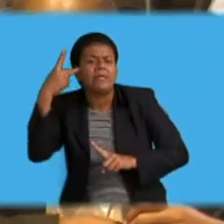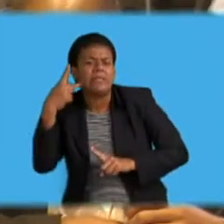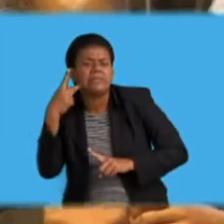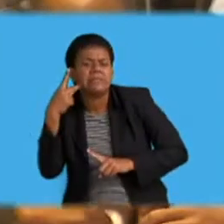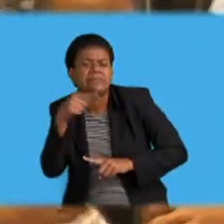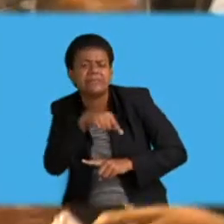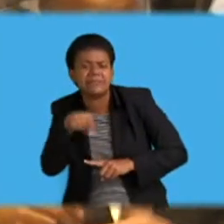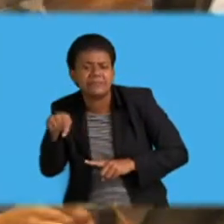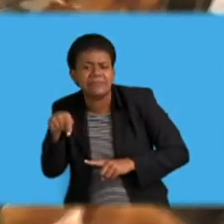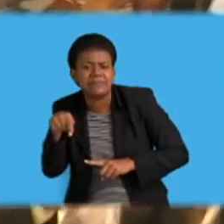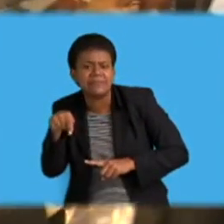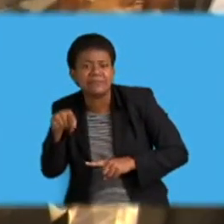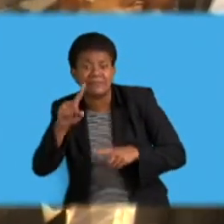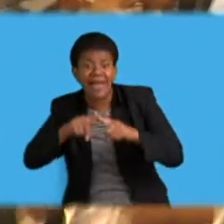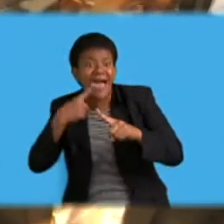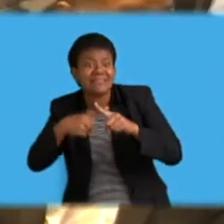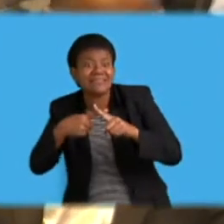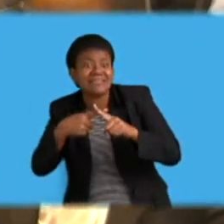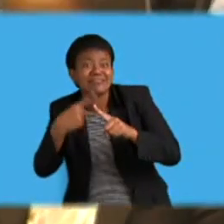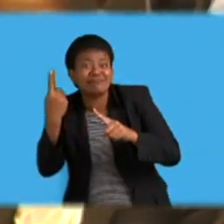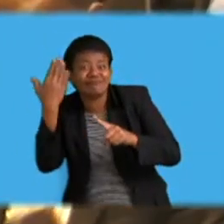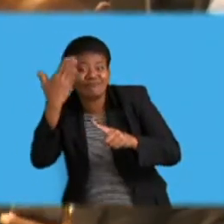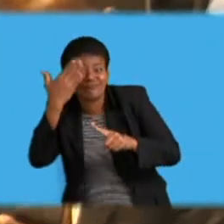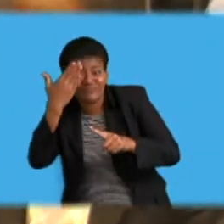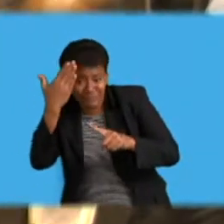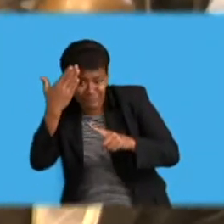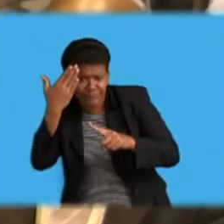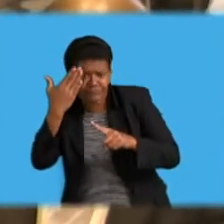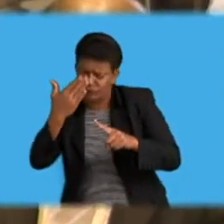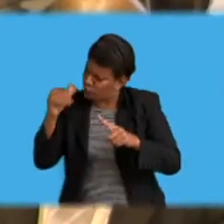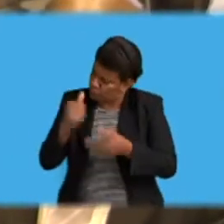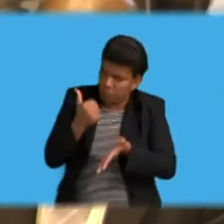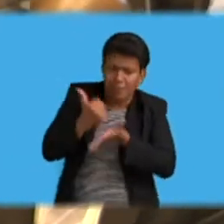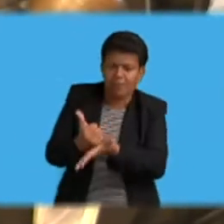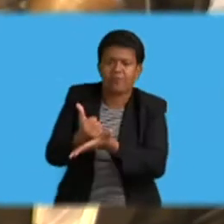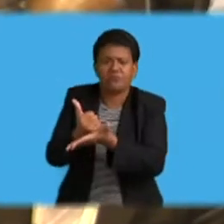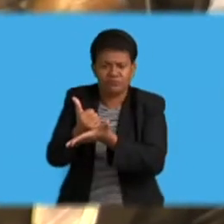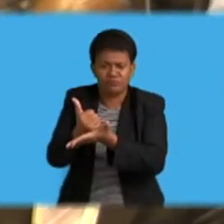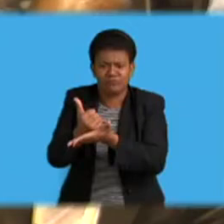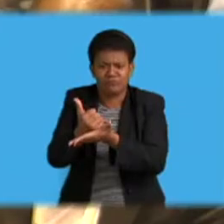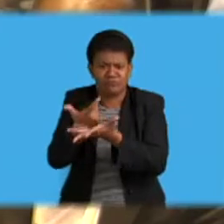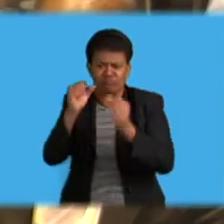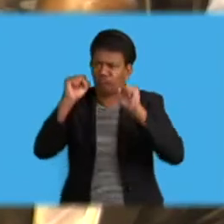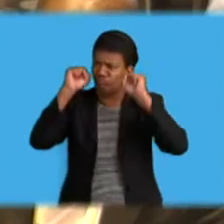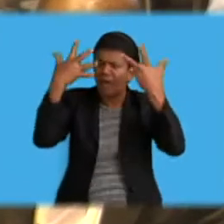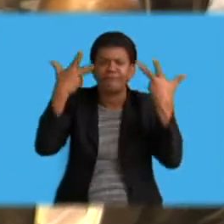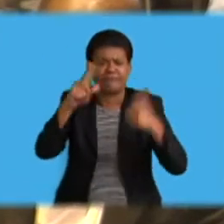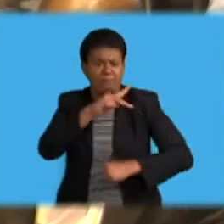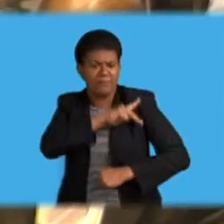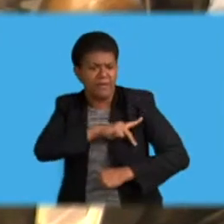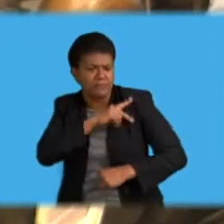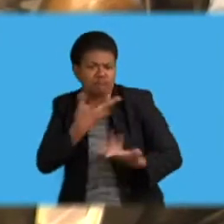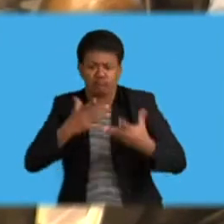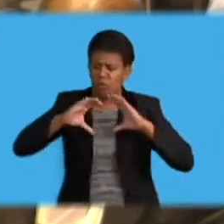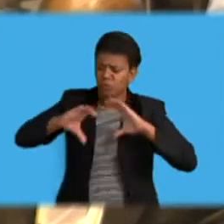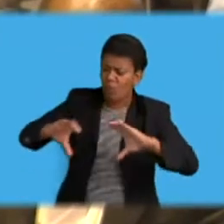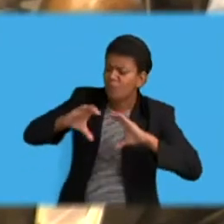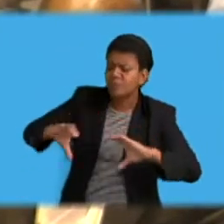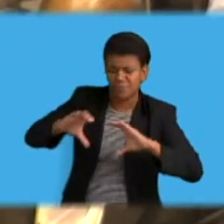training, food, gym work, and they pay for professional coaches when they have sporting